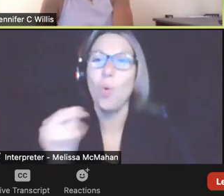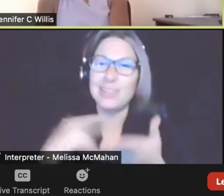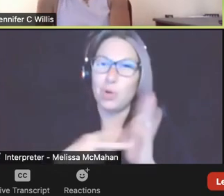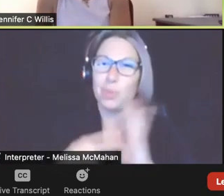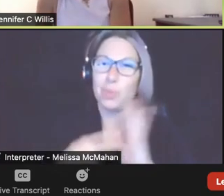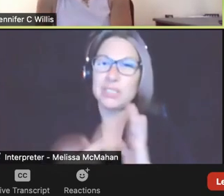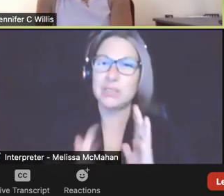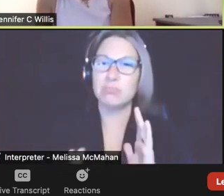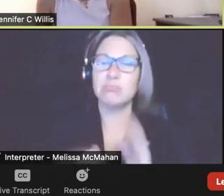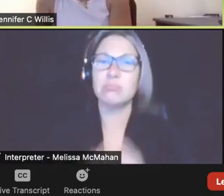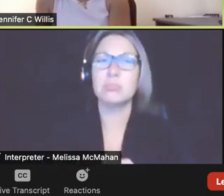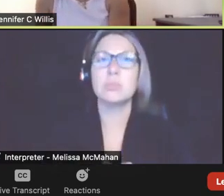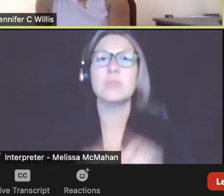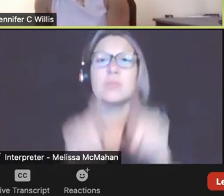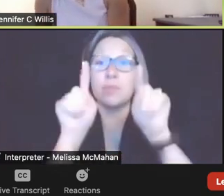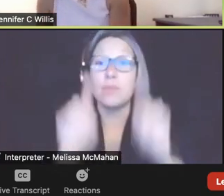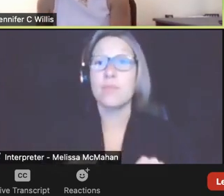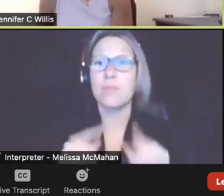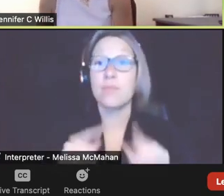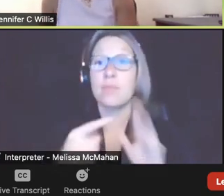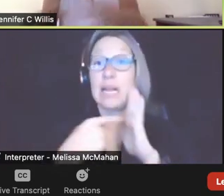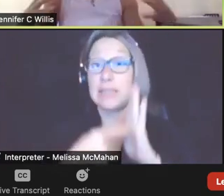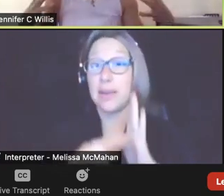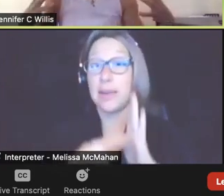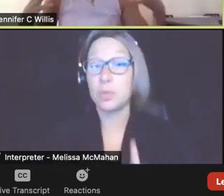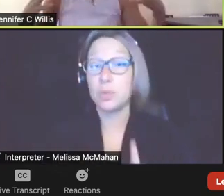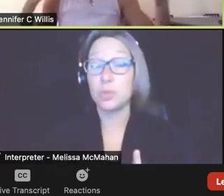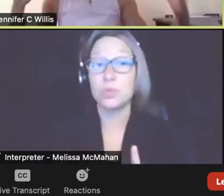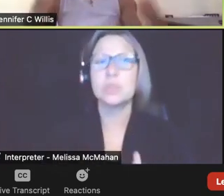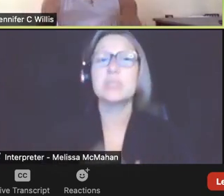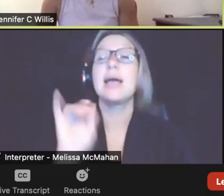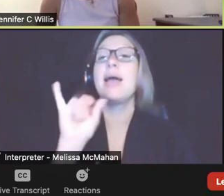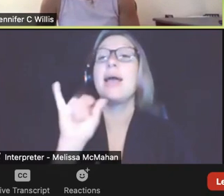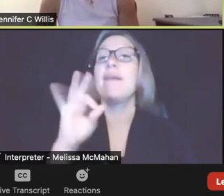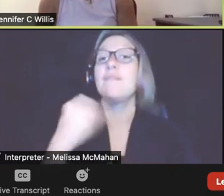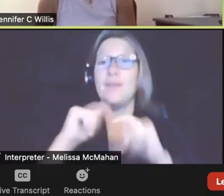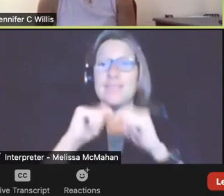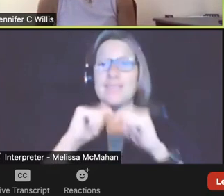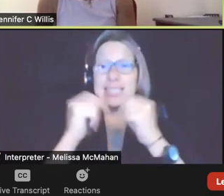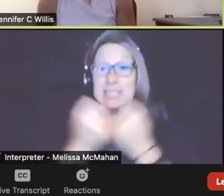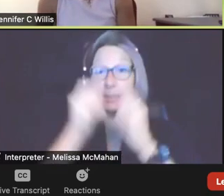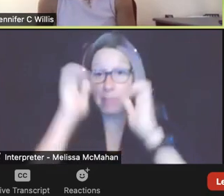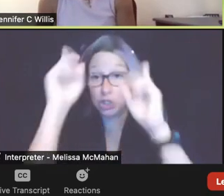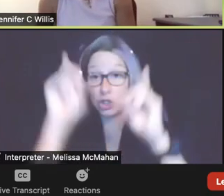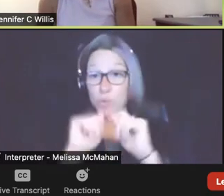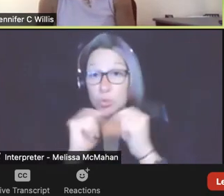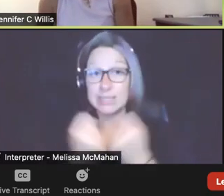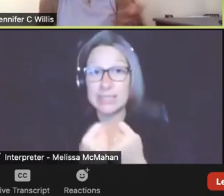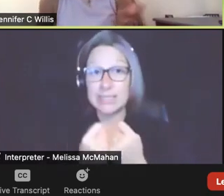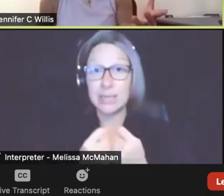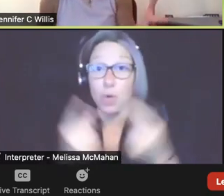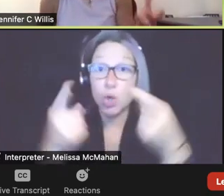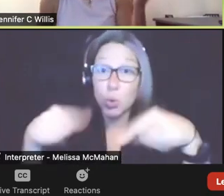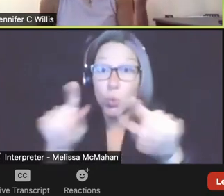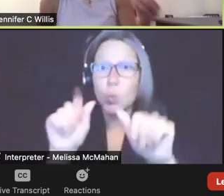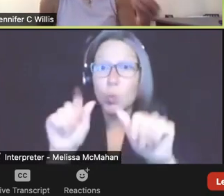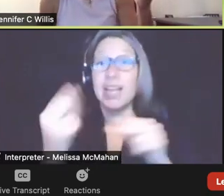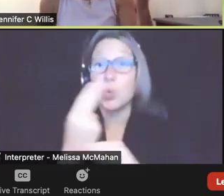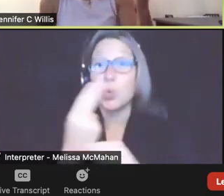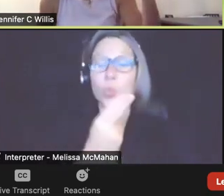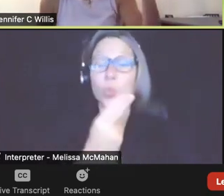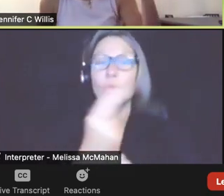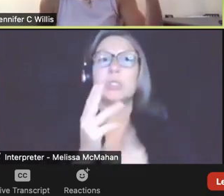set of examples. And this is something that if you have a team, an educational team, you guys can utilize and create